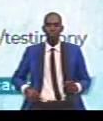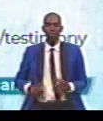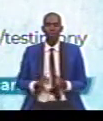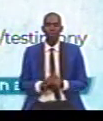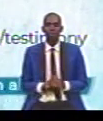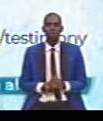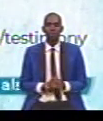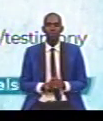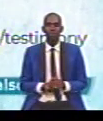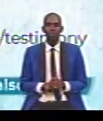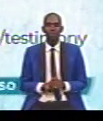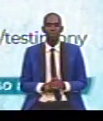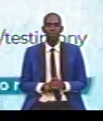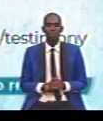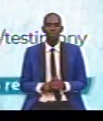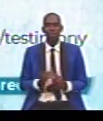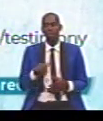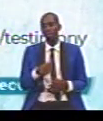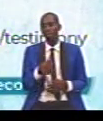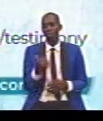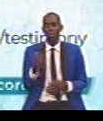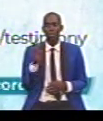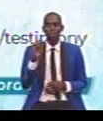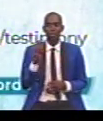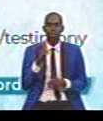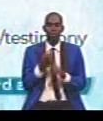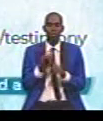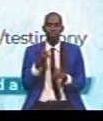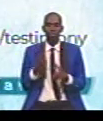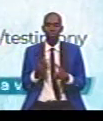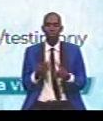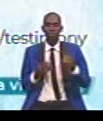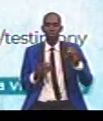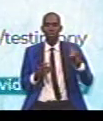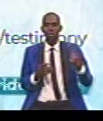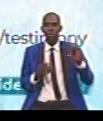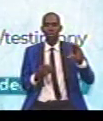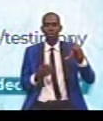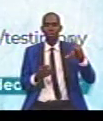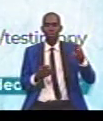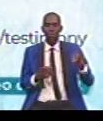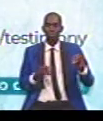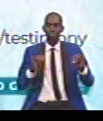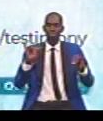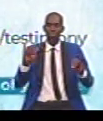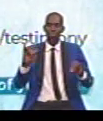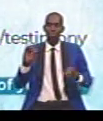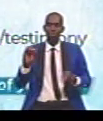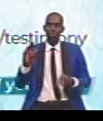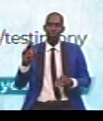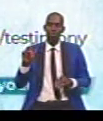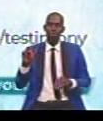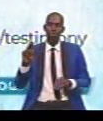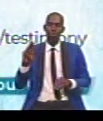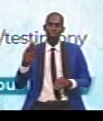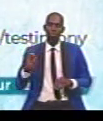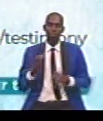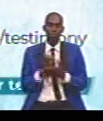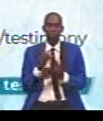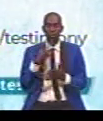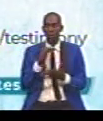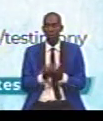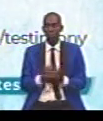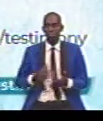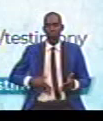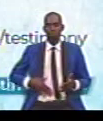Another testimony from the YouTube page of the DCLM from Yoline Yenkao, and she says, "Stomach pain